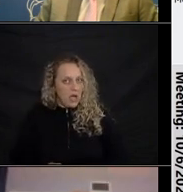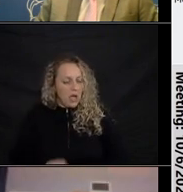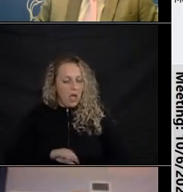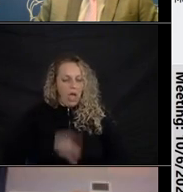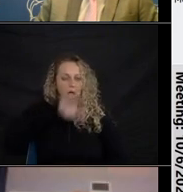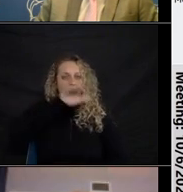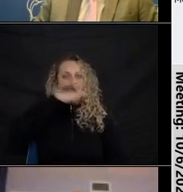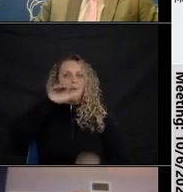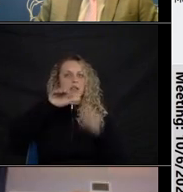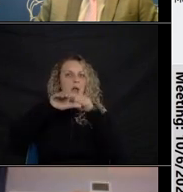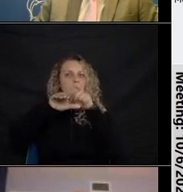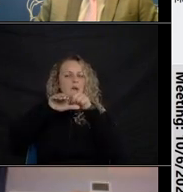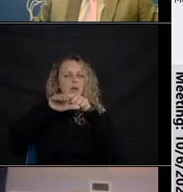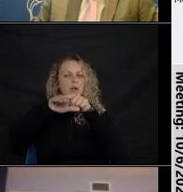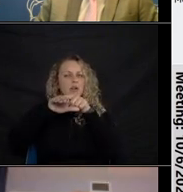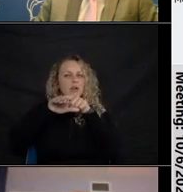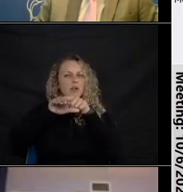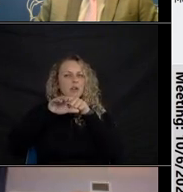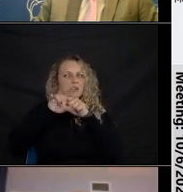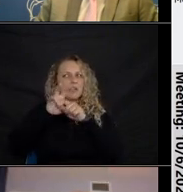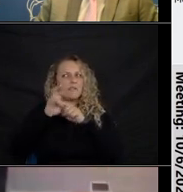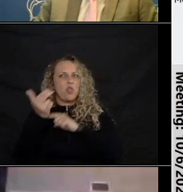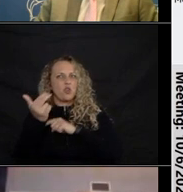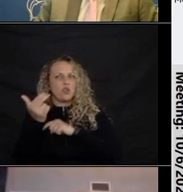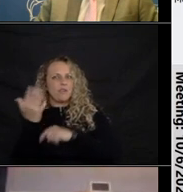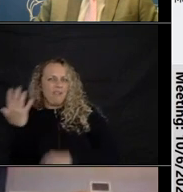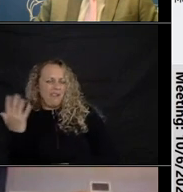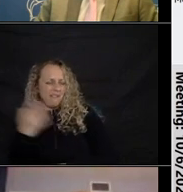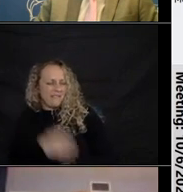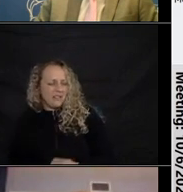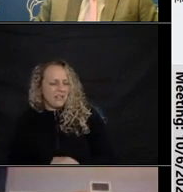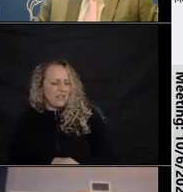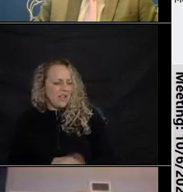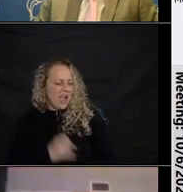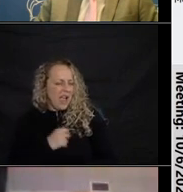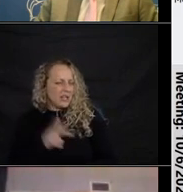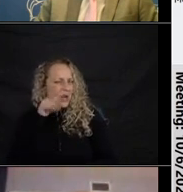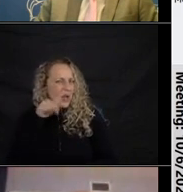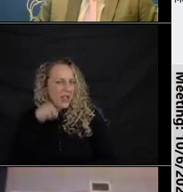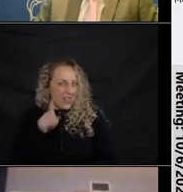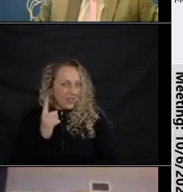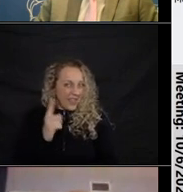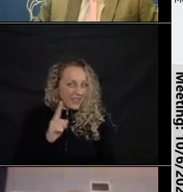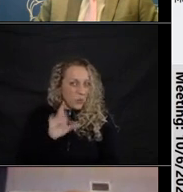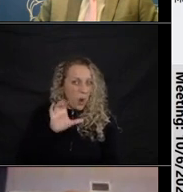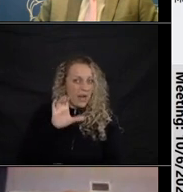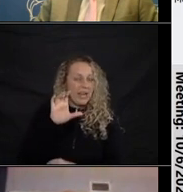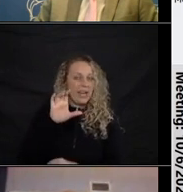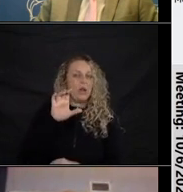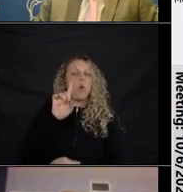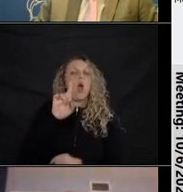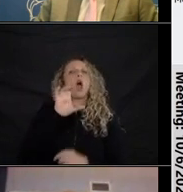is set at 13.5. And Gary, I'd just like to ask, is that the 100-year flood level?